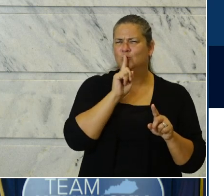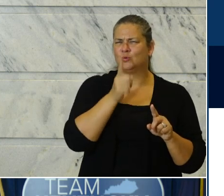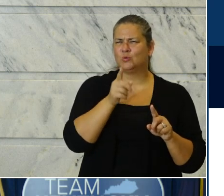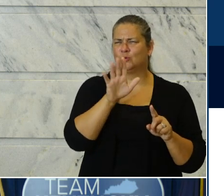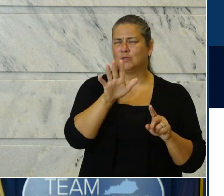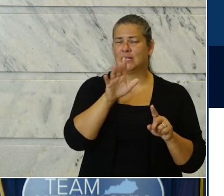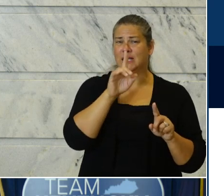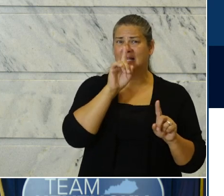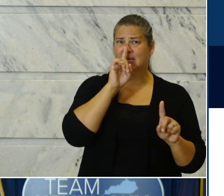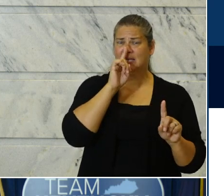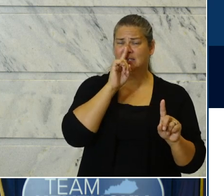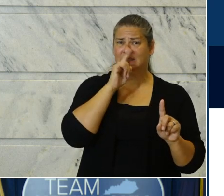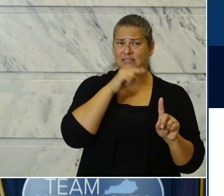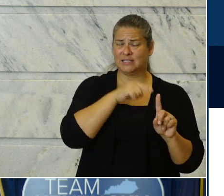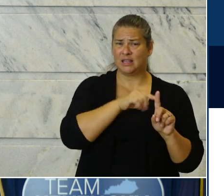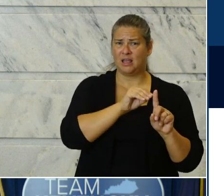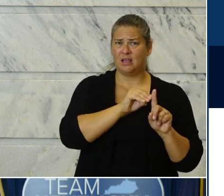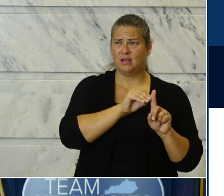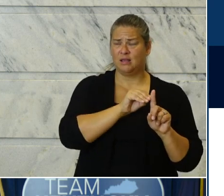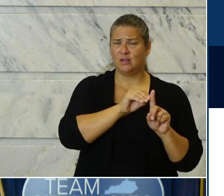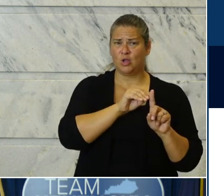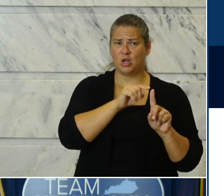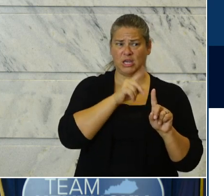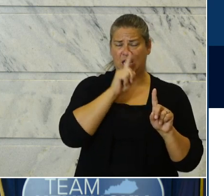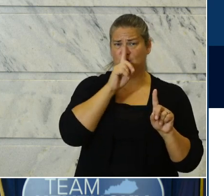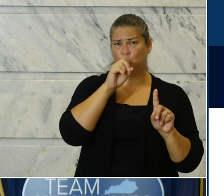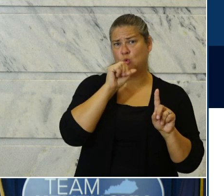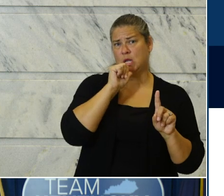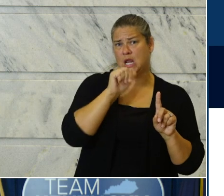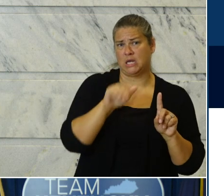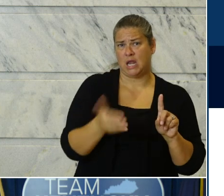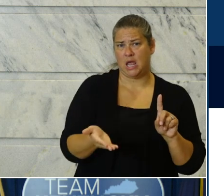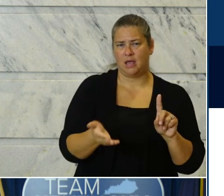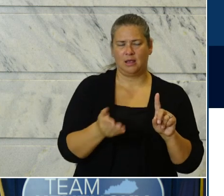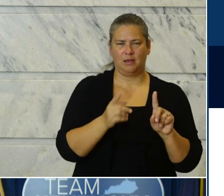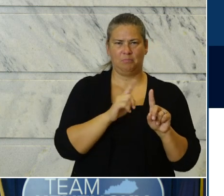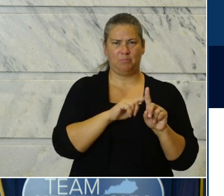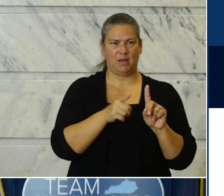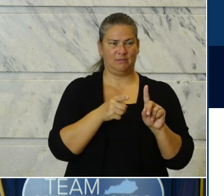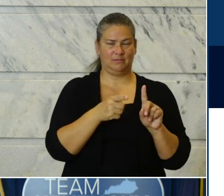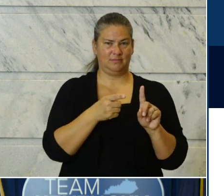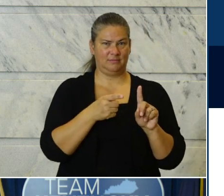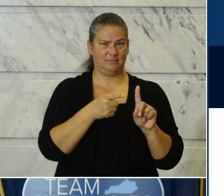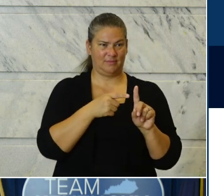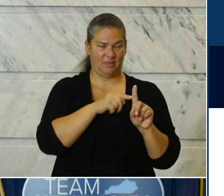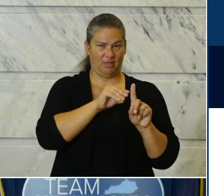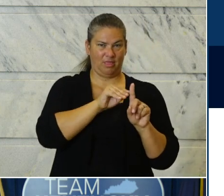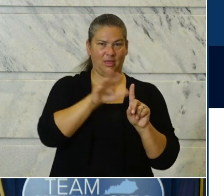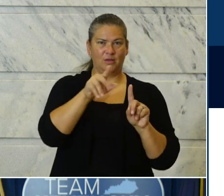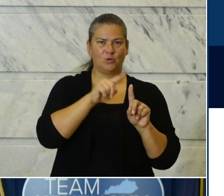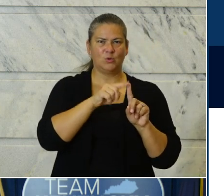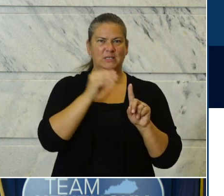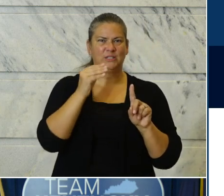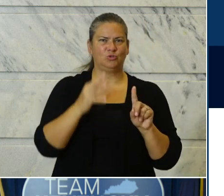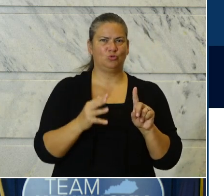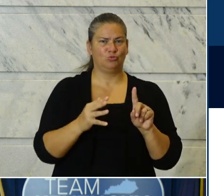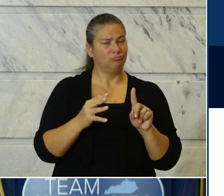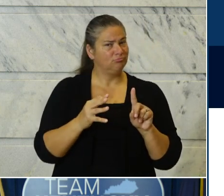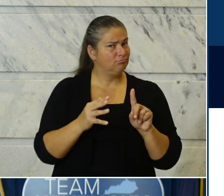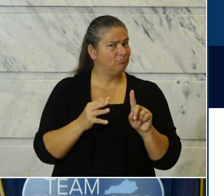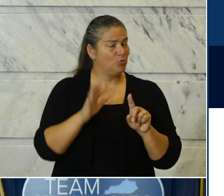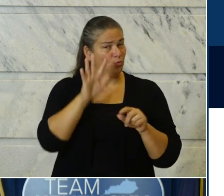don't die. Thank God. That appears to be the case. But 4 new teachers. Remember, these are people